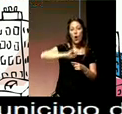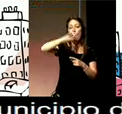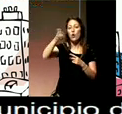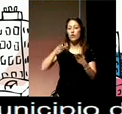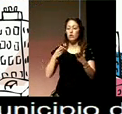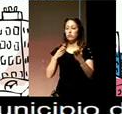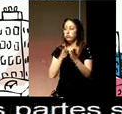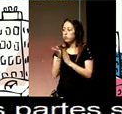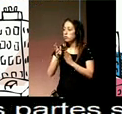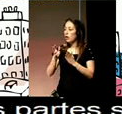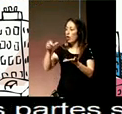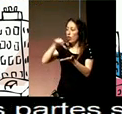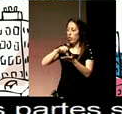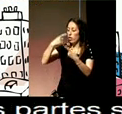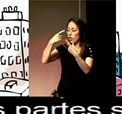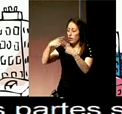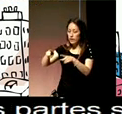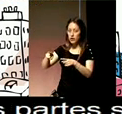a foundation working with